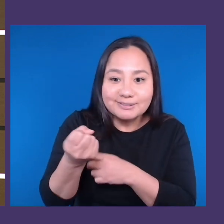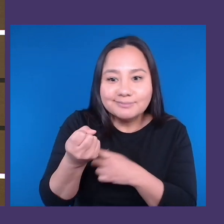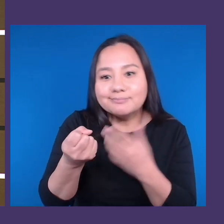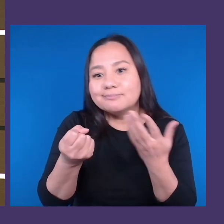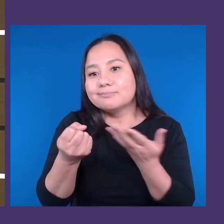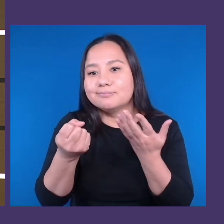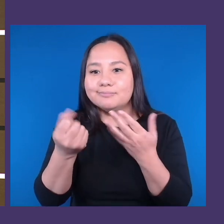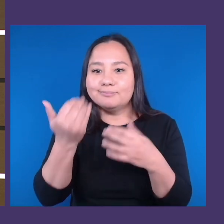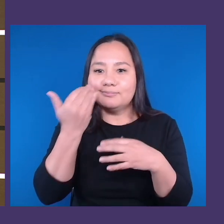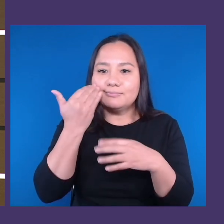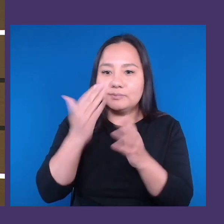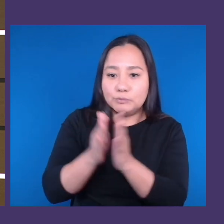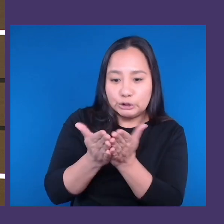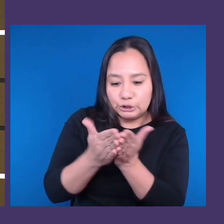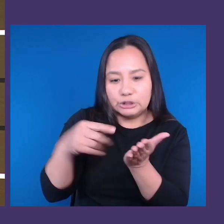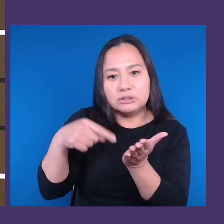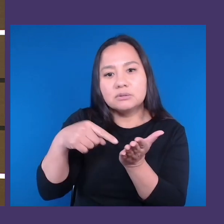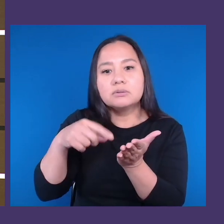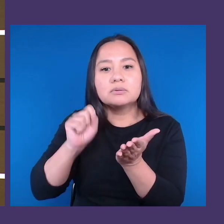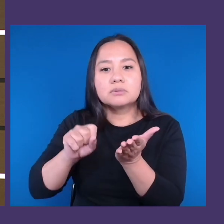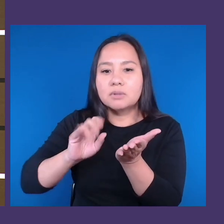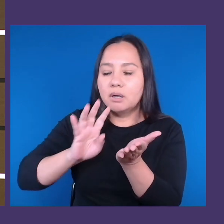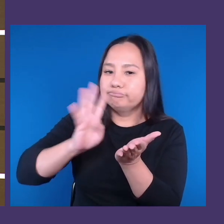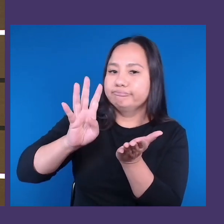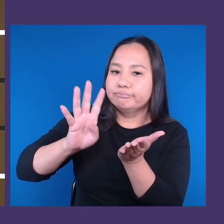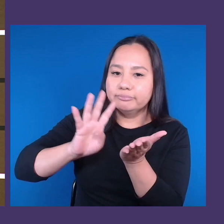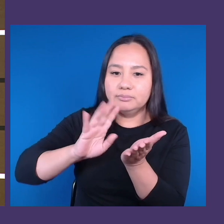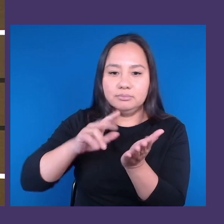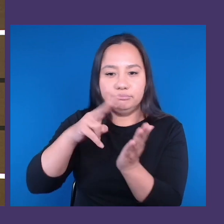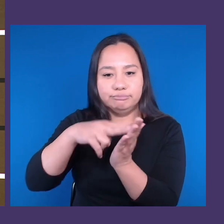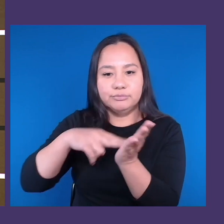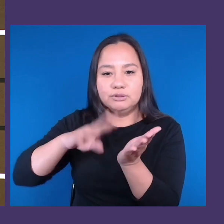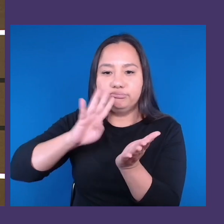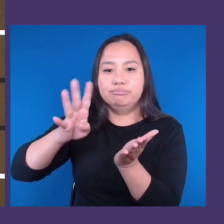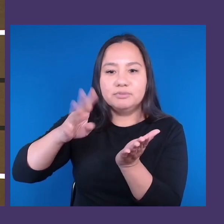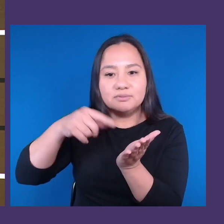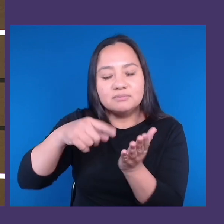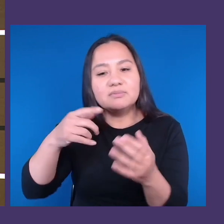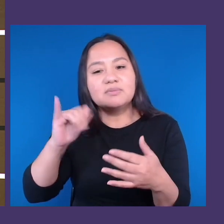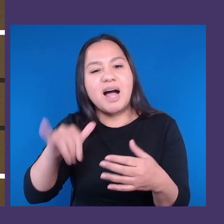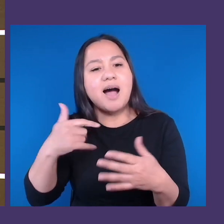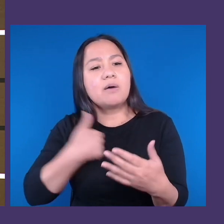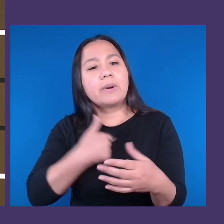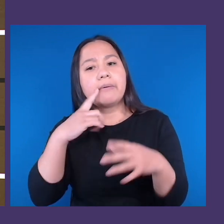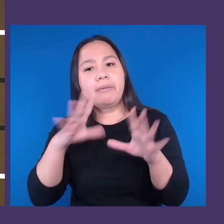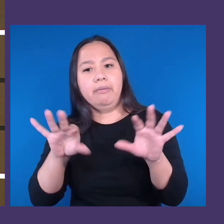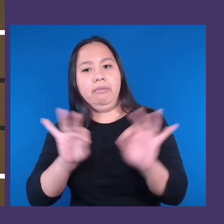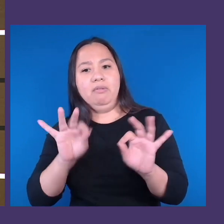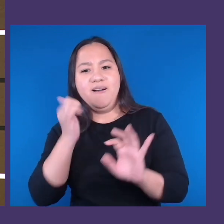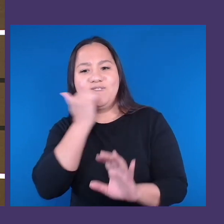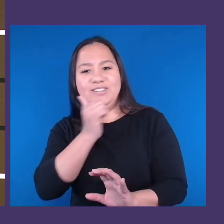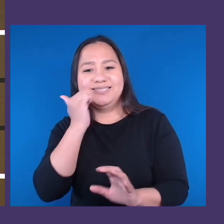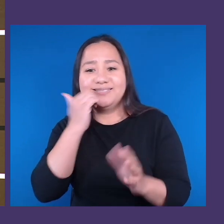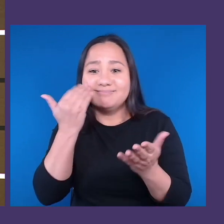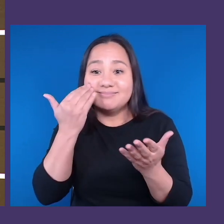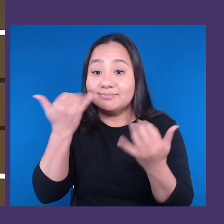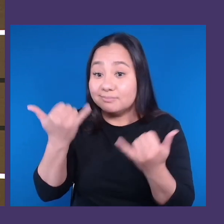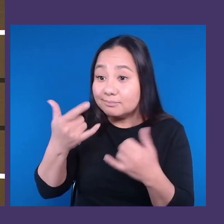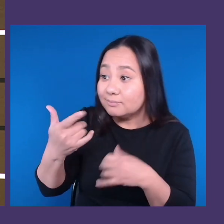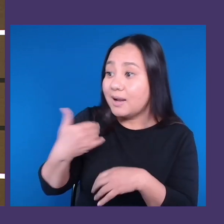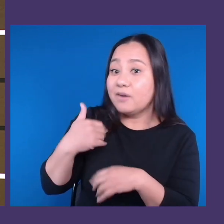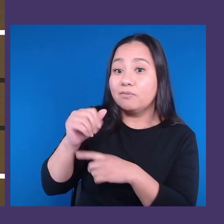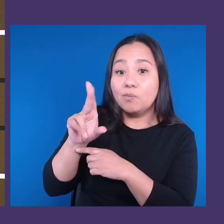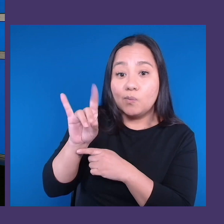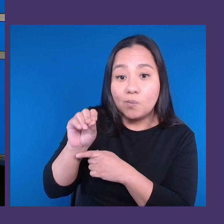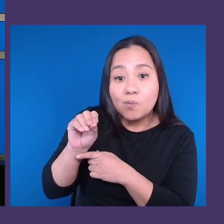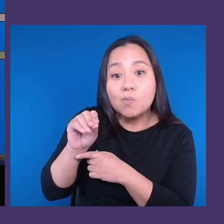could be read aloud, what we all take for granted today as an audiobook. And then you look all the way, it took till